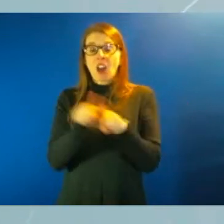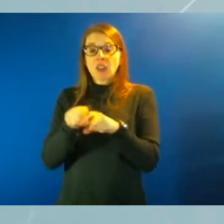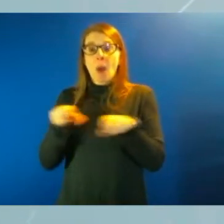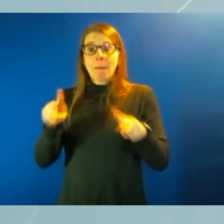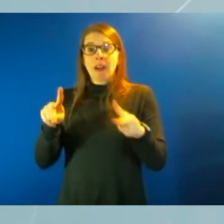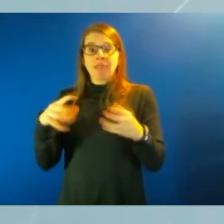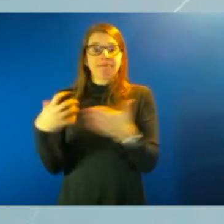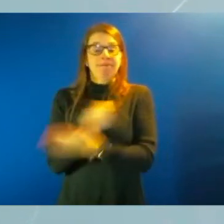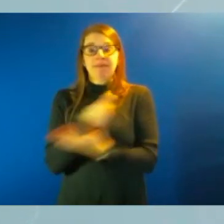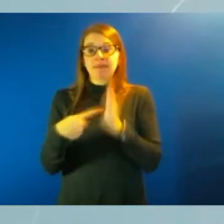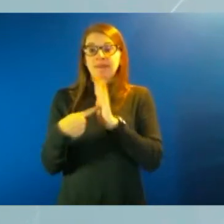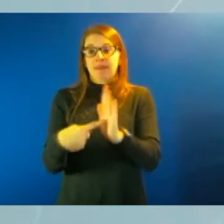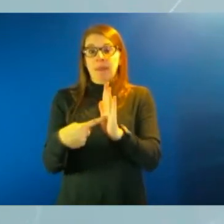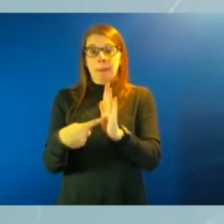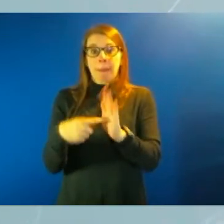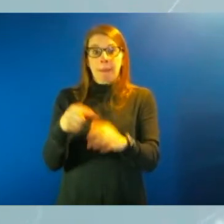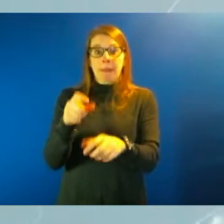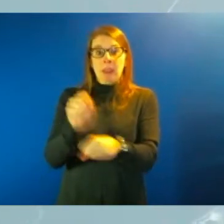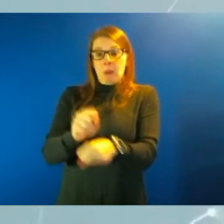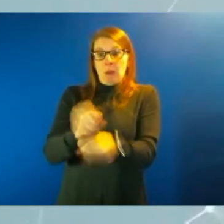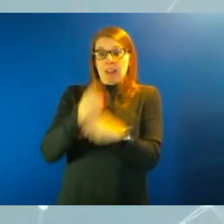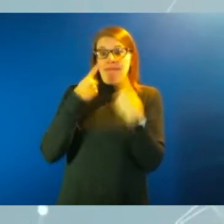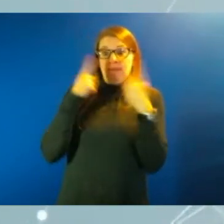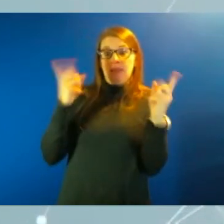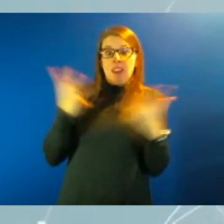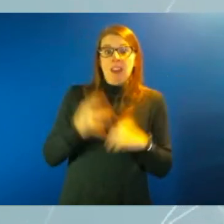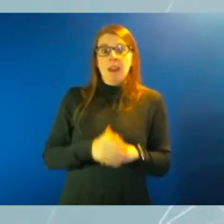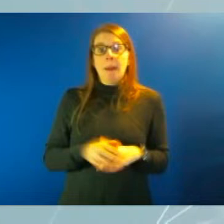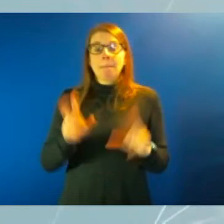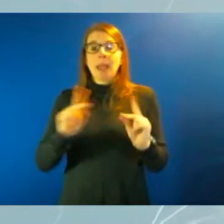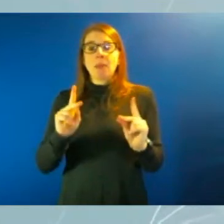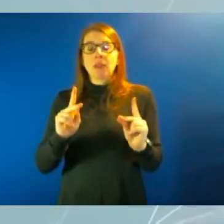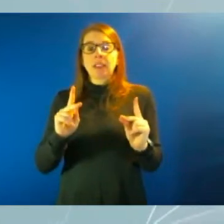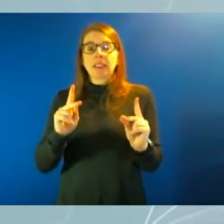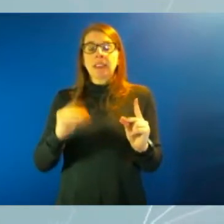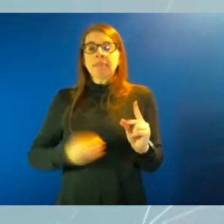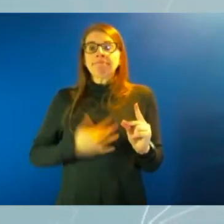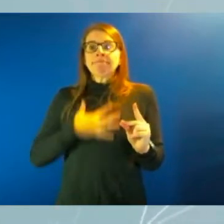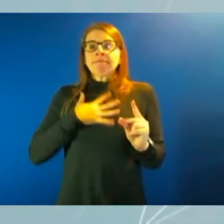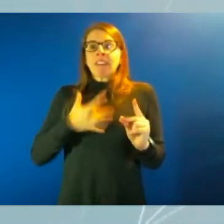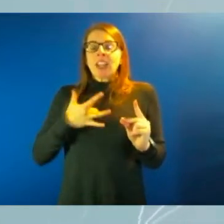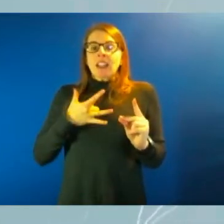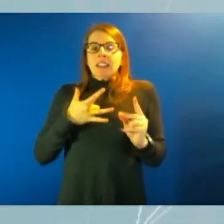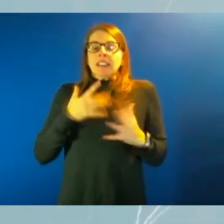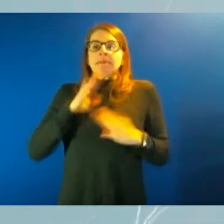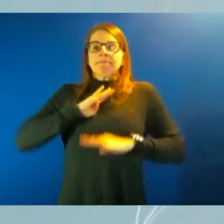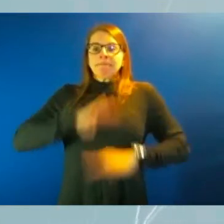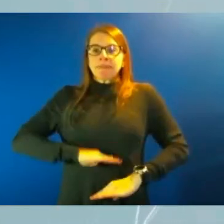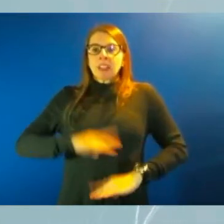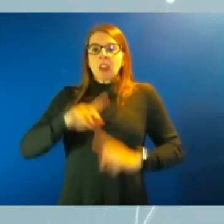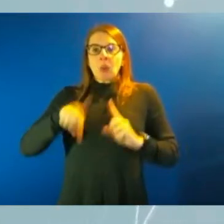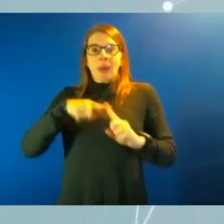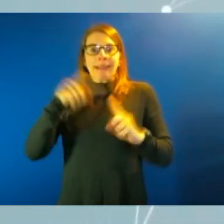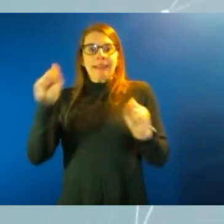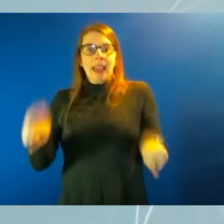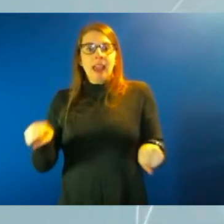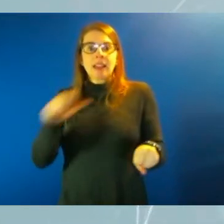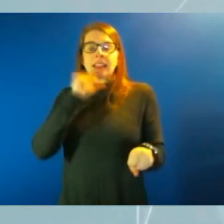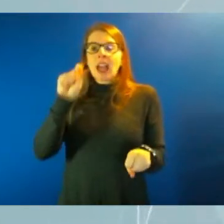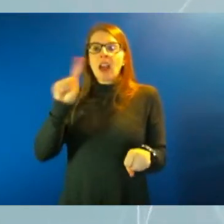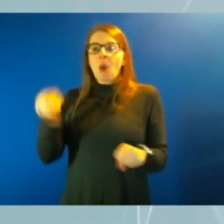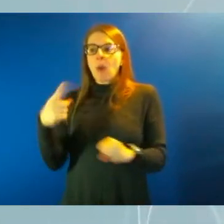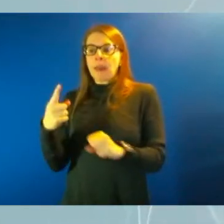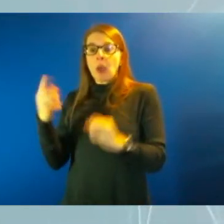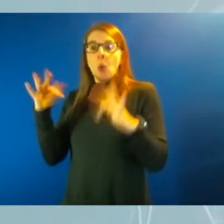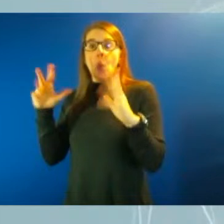showcase what is working. Allow people to see the light when they can. I always make sure to tell people not just the what, but